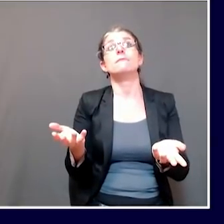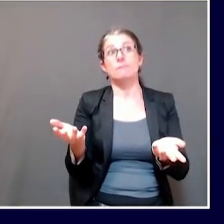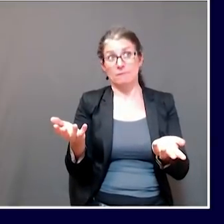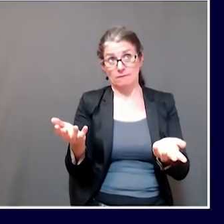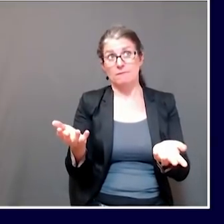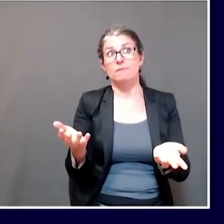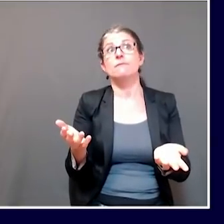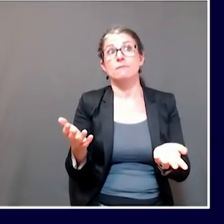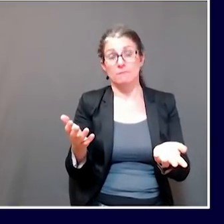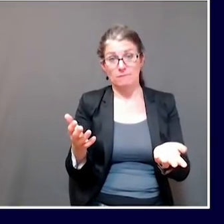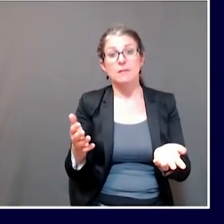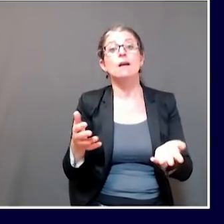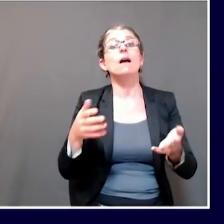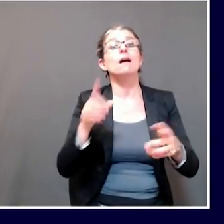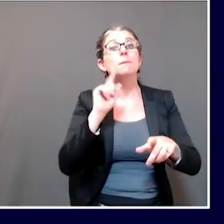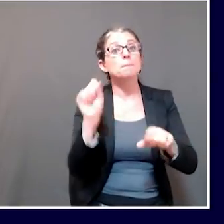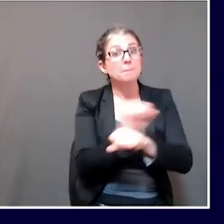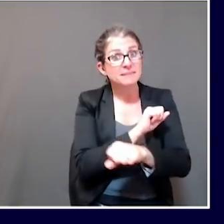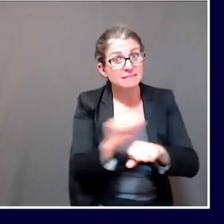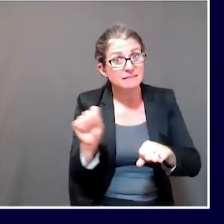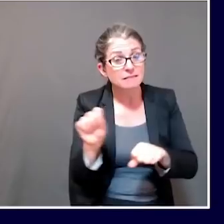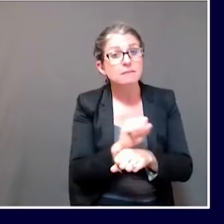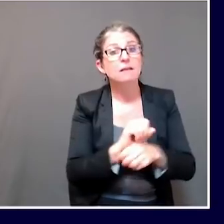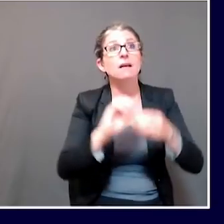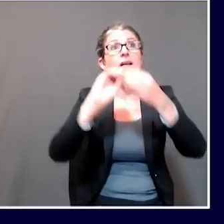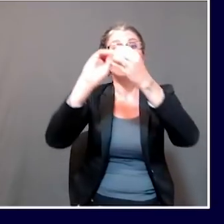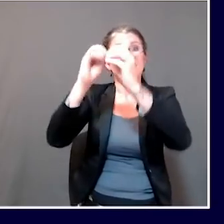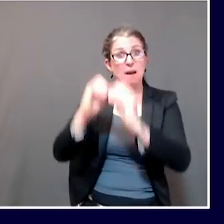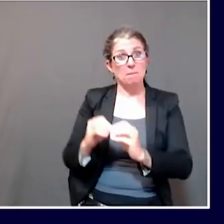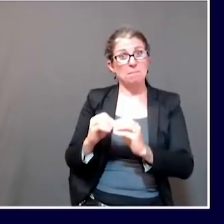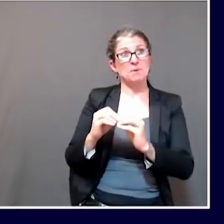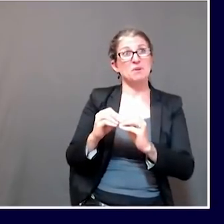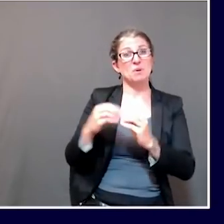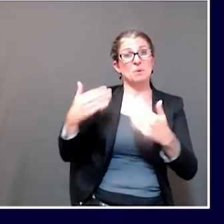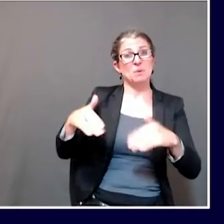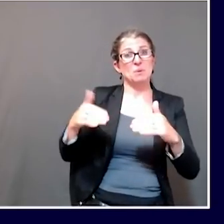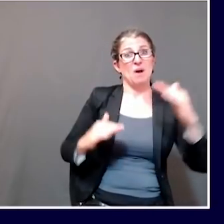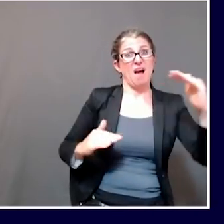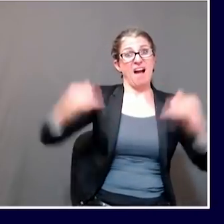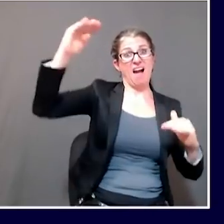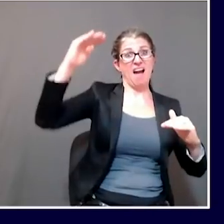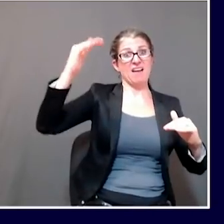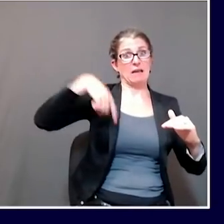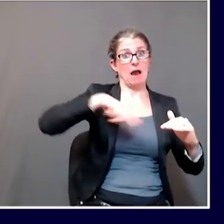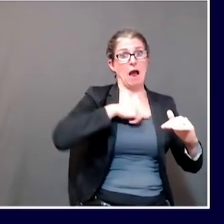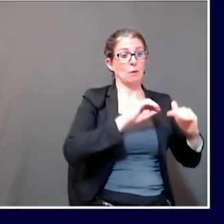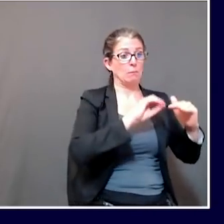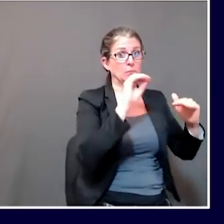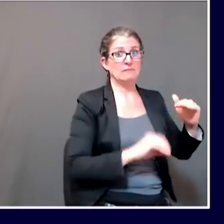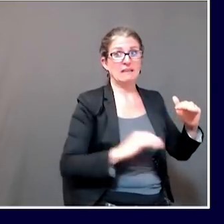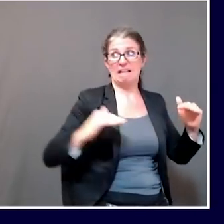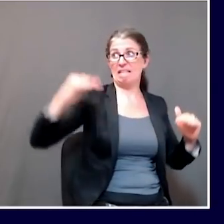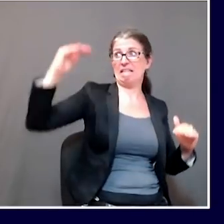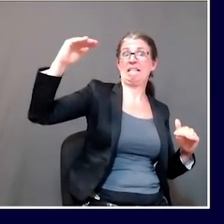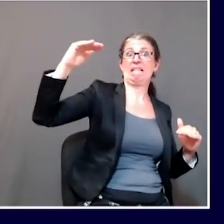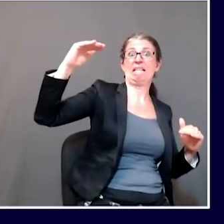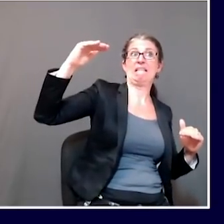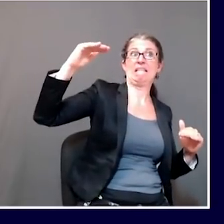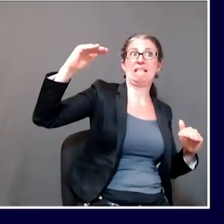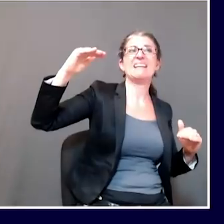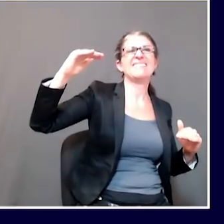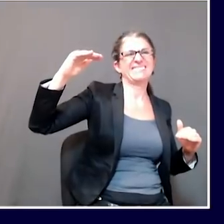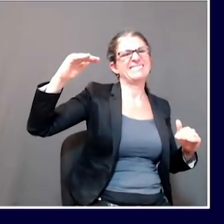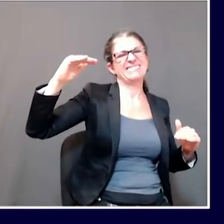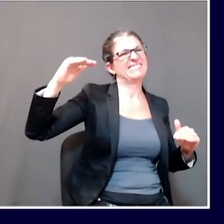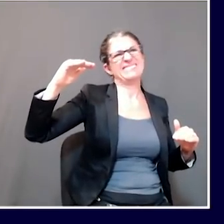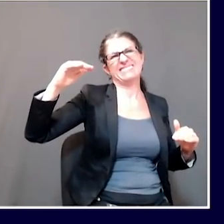states is higher than the prevalence in Maine, that means that a person coming from one of those states